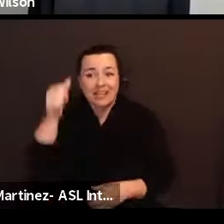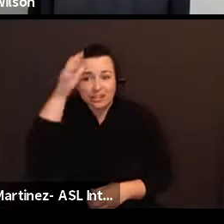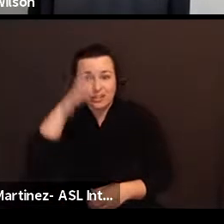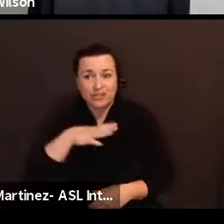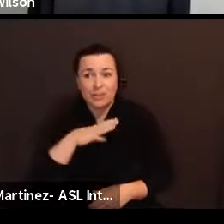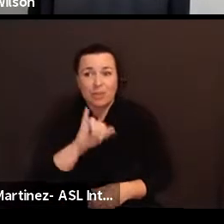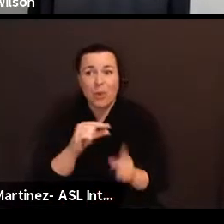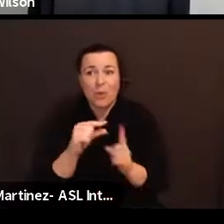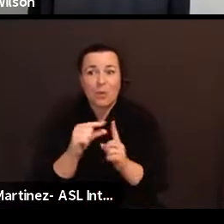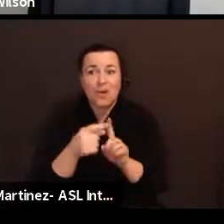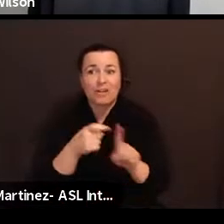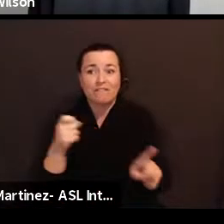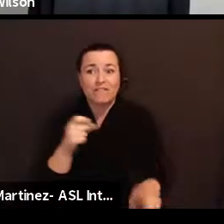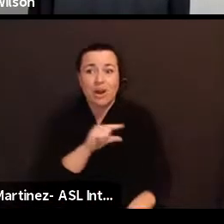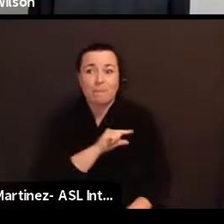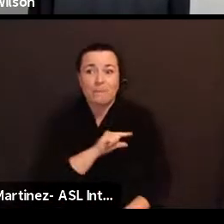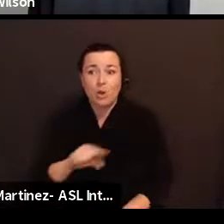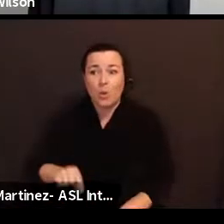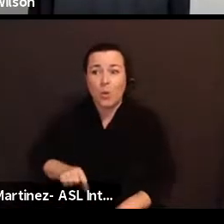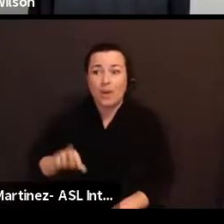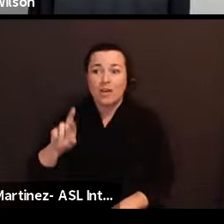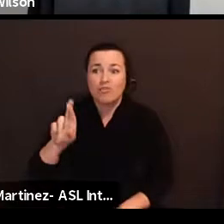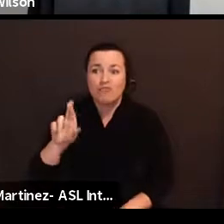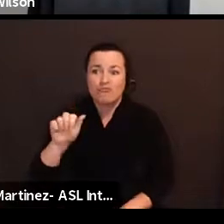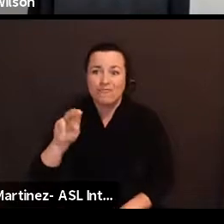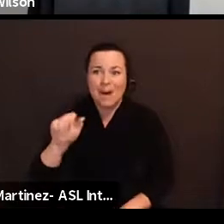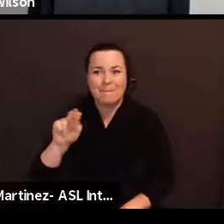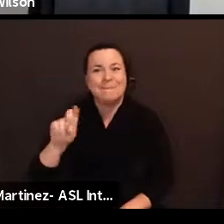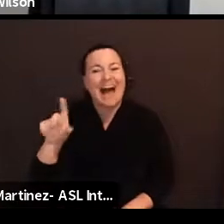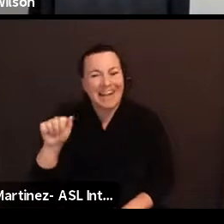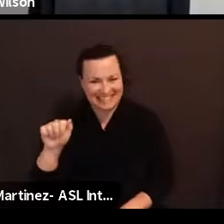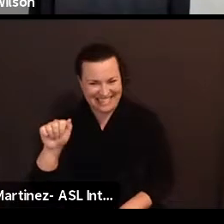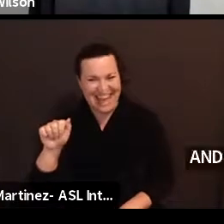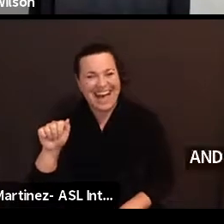from Queen Ramonda.